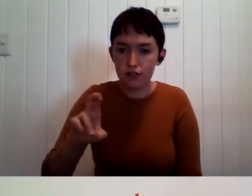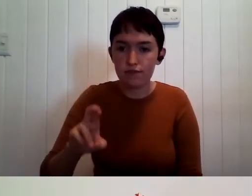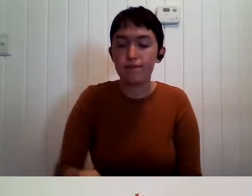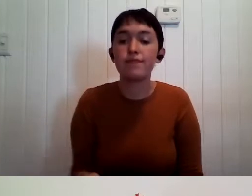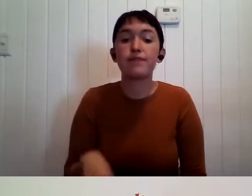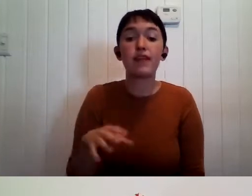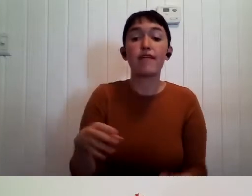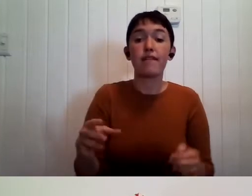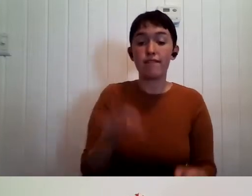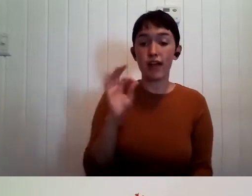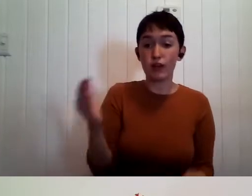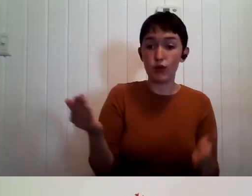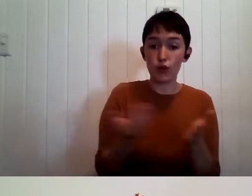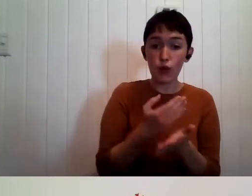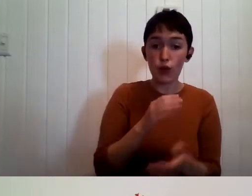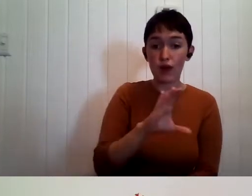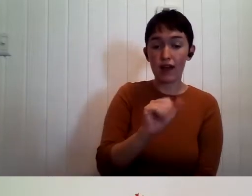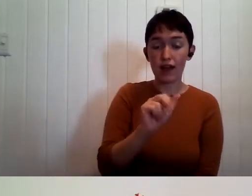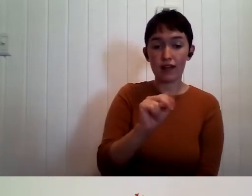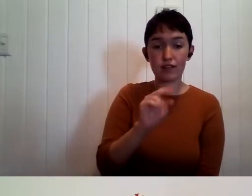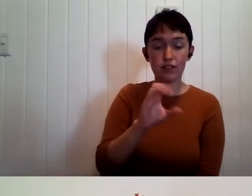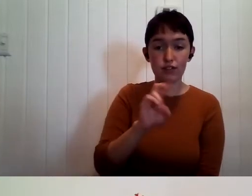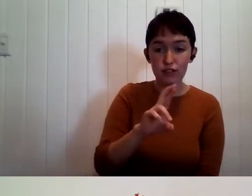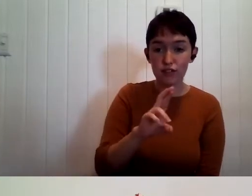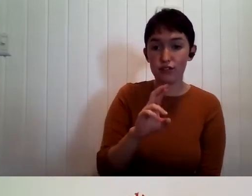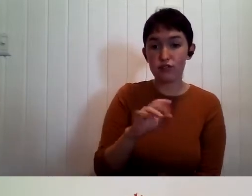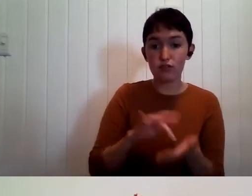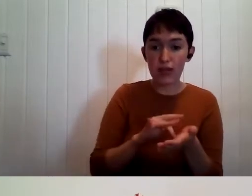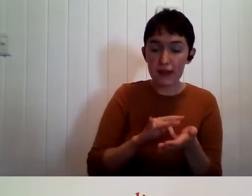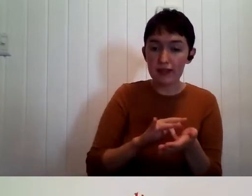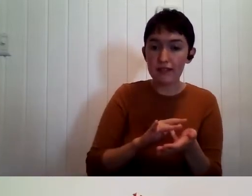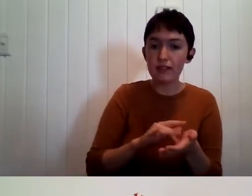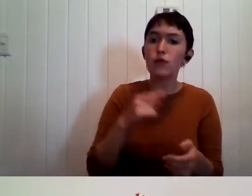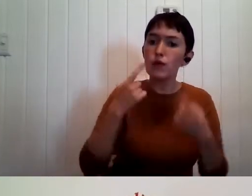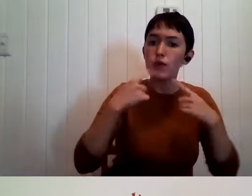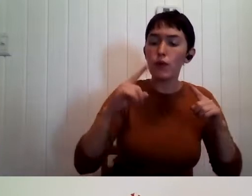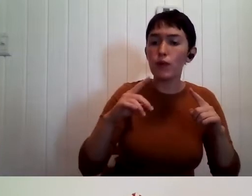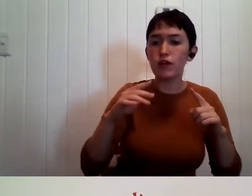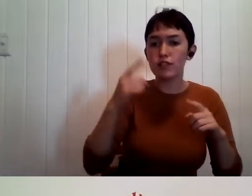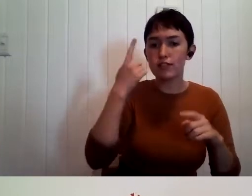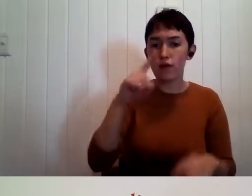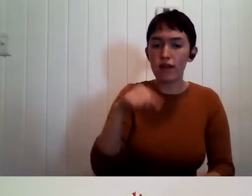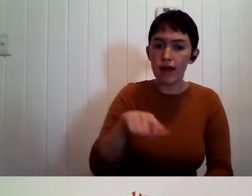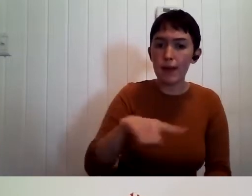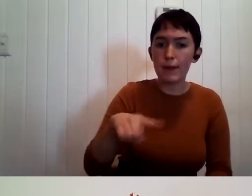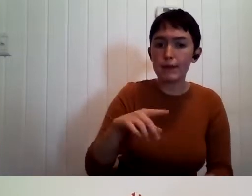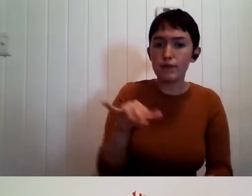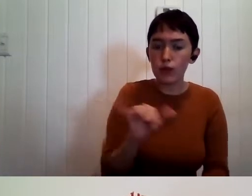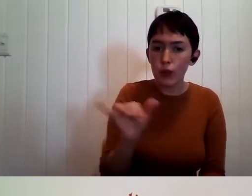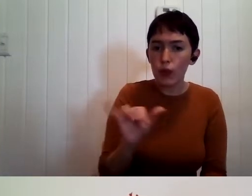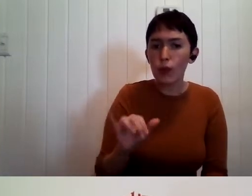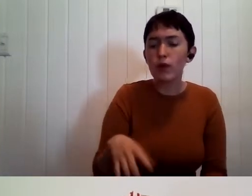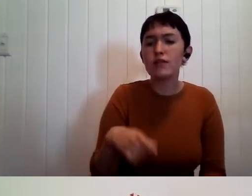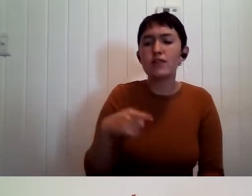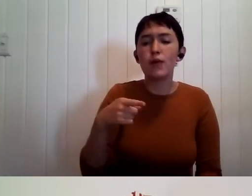have that sequence that worked well with this drug. And this is called personalized medicine. And so this is applicable to lots of different things that aren't